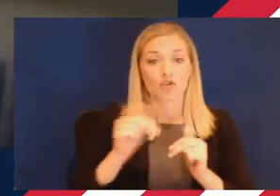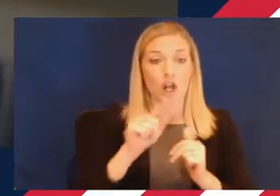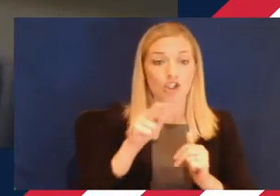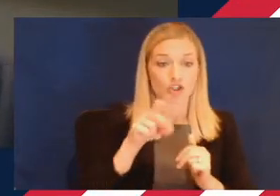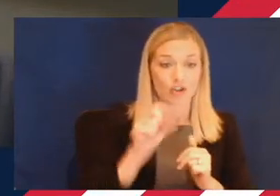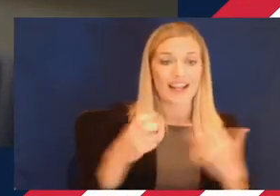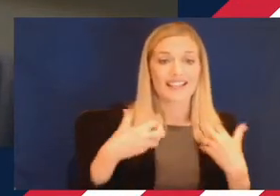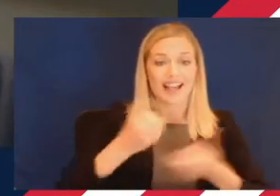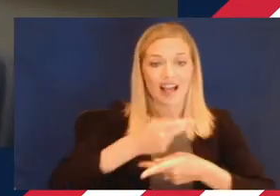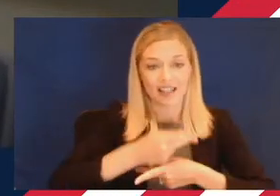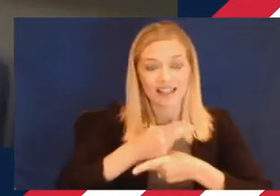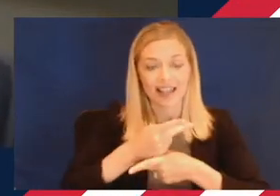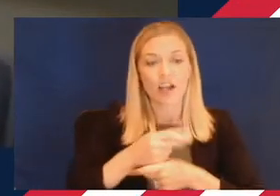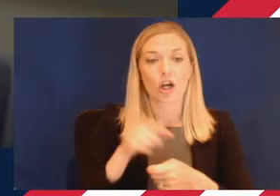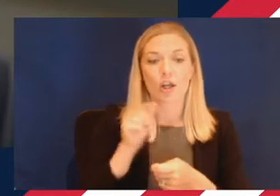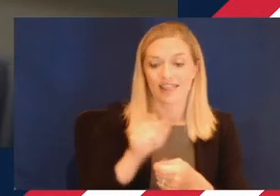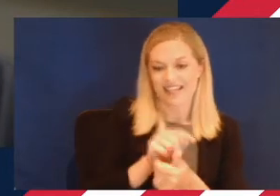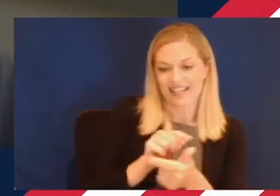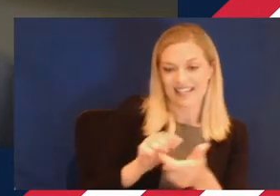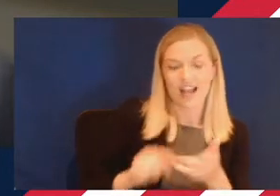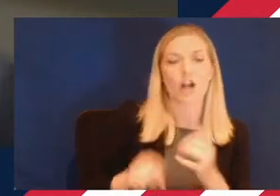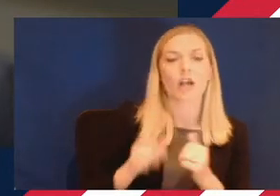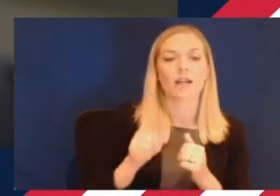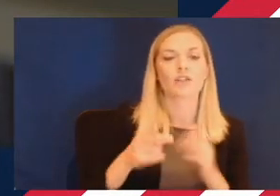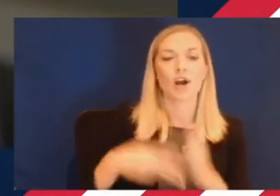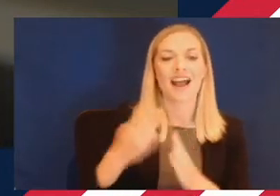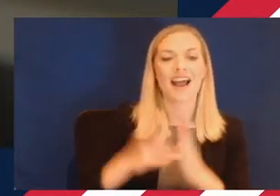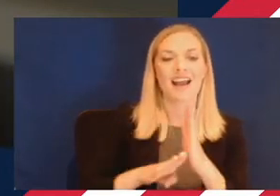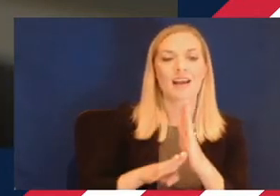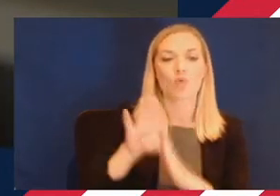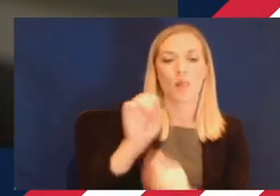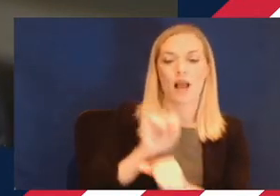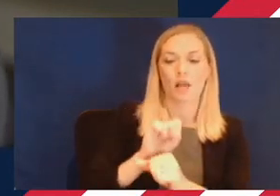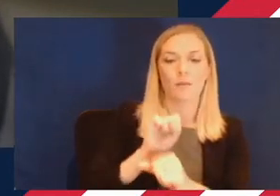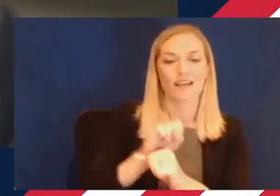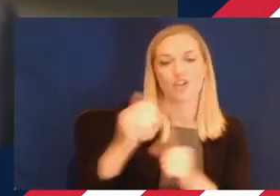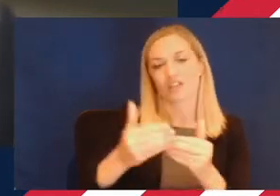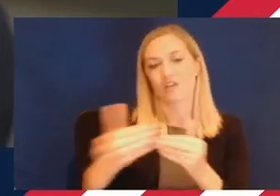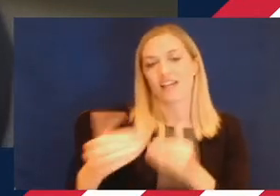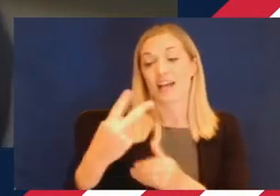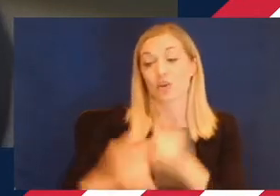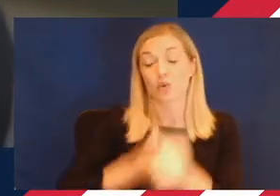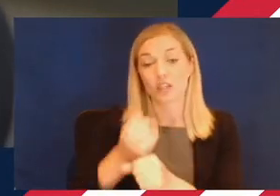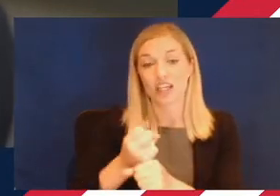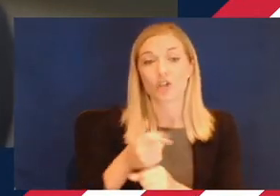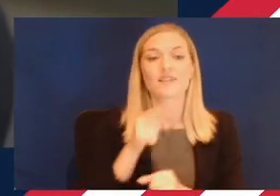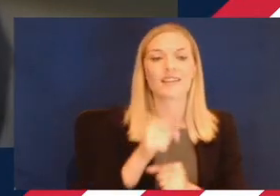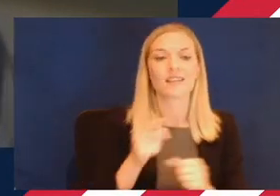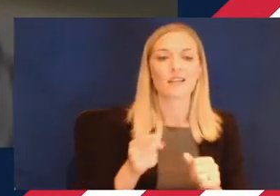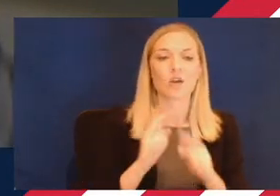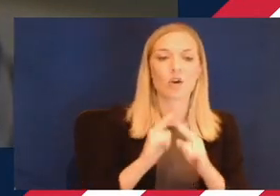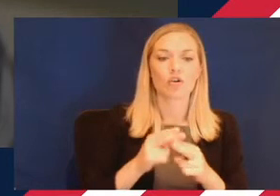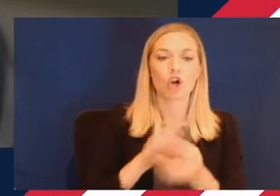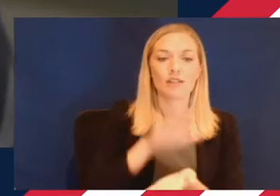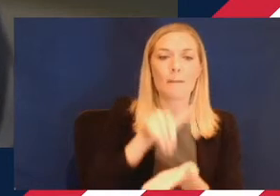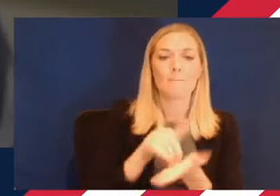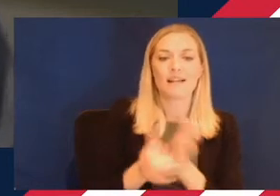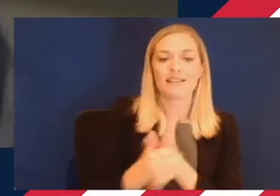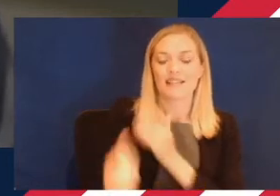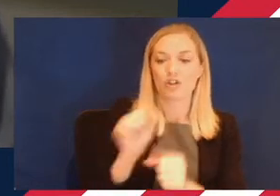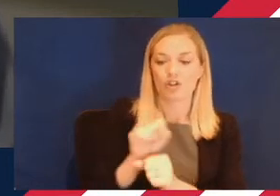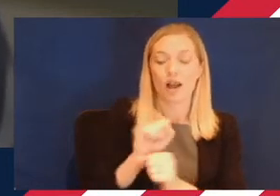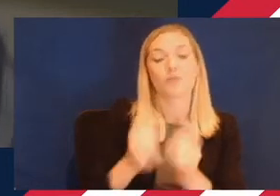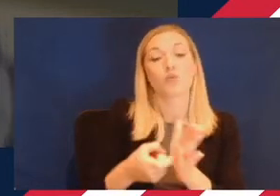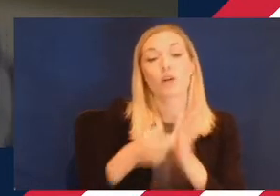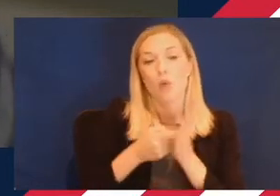BLS says is the high growth occupations in the US for the next 10 years. These middle skill jobs, those that require some training beyond high